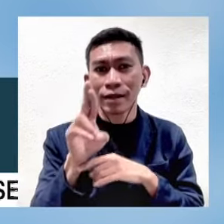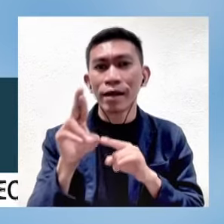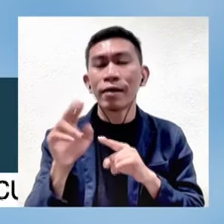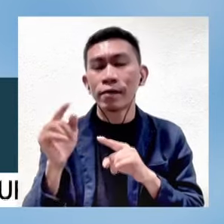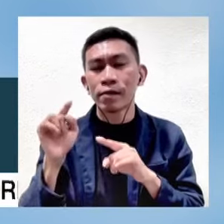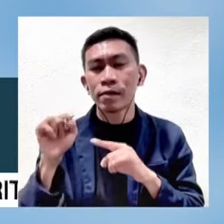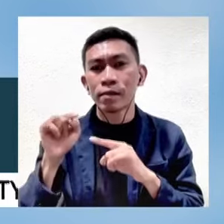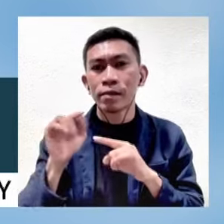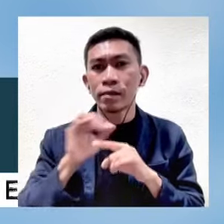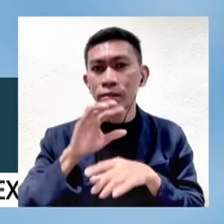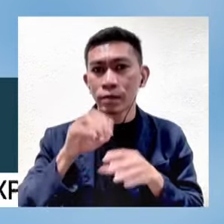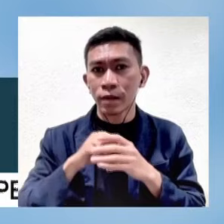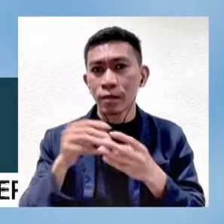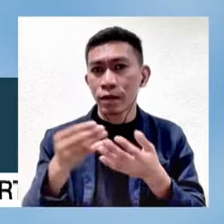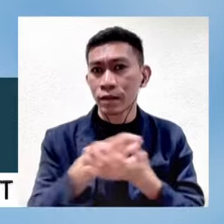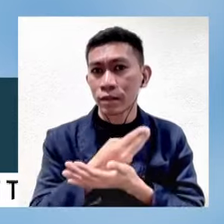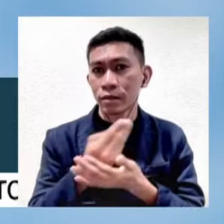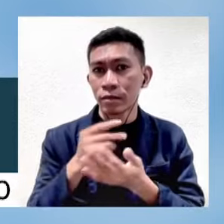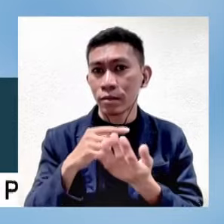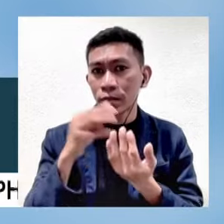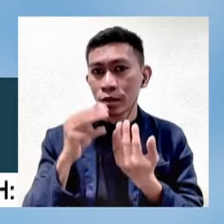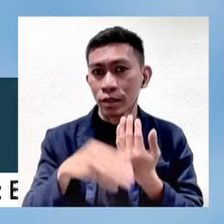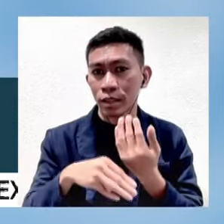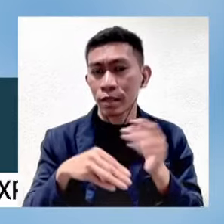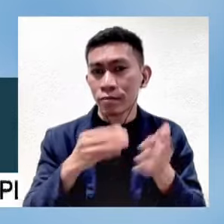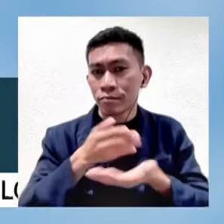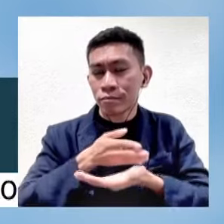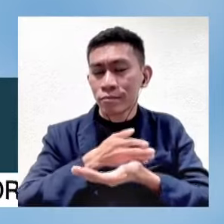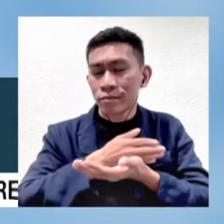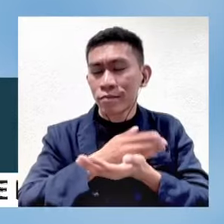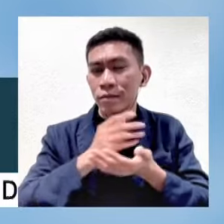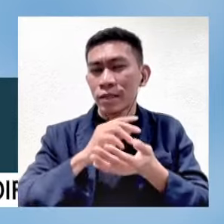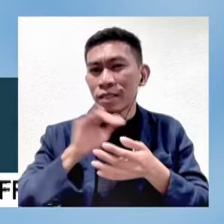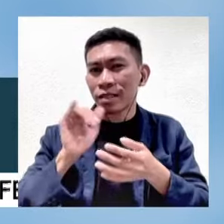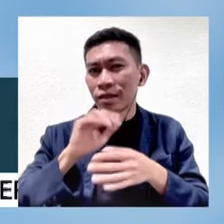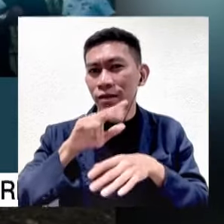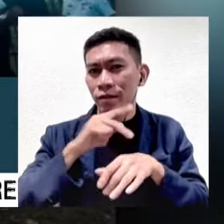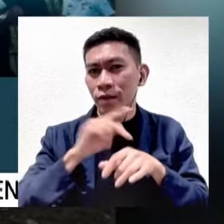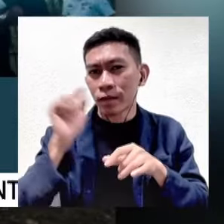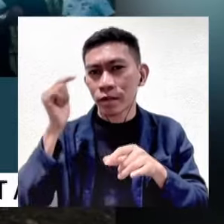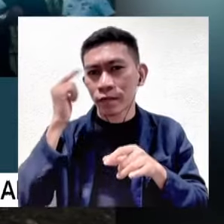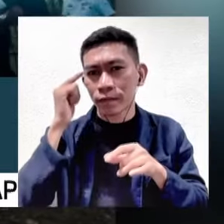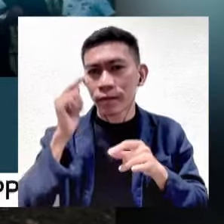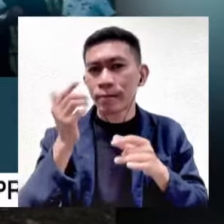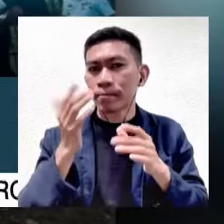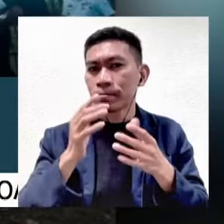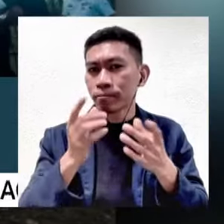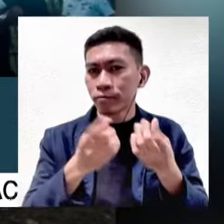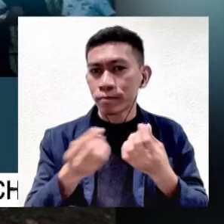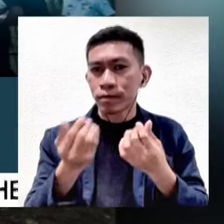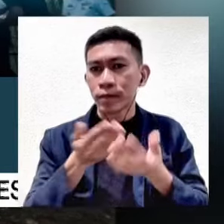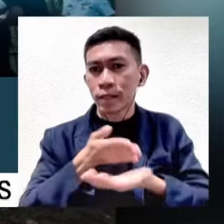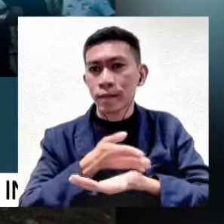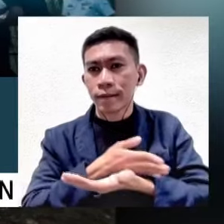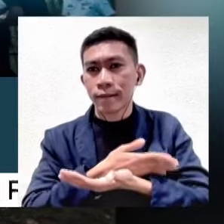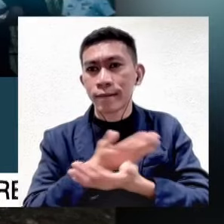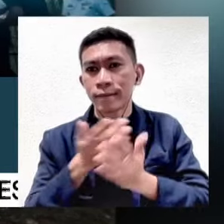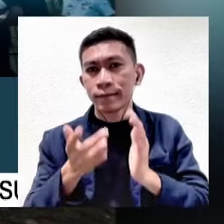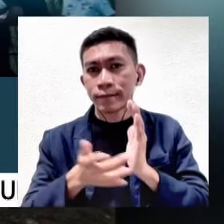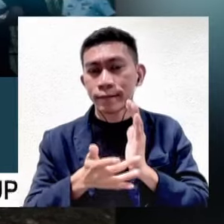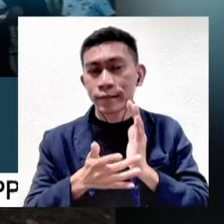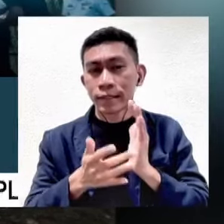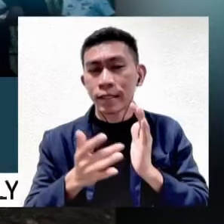Modernization Program and is also part of the government's efforts to further develop, enhance, and sustain the country's air and maritime